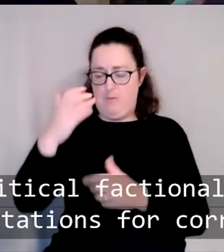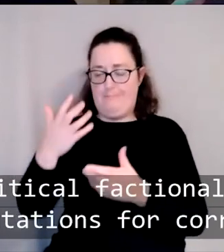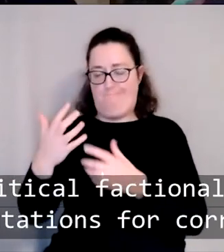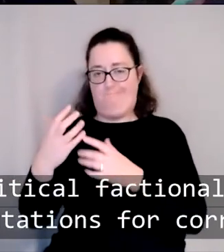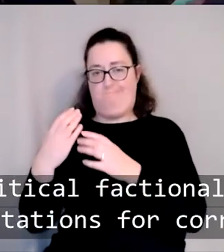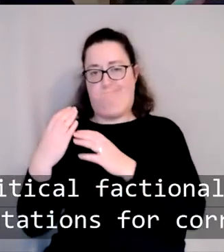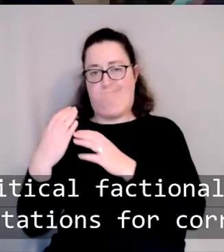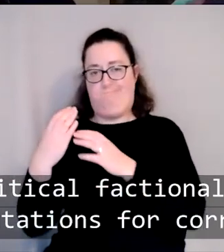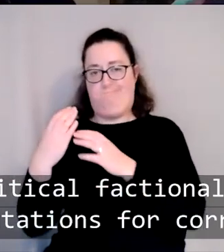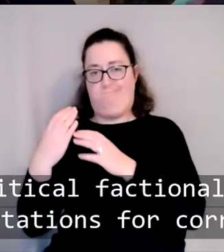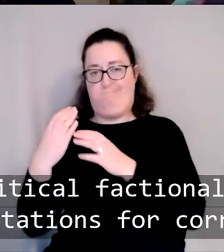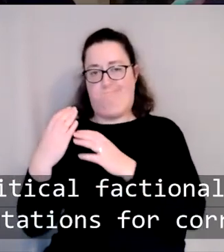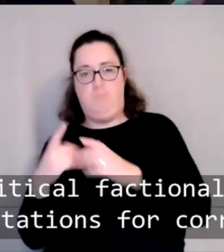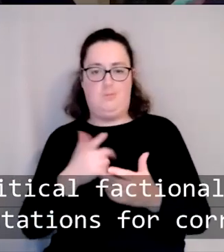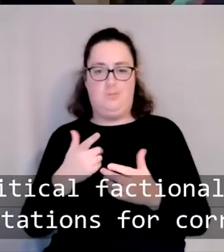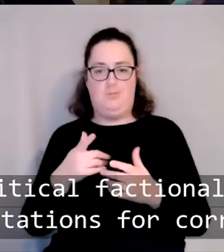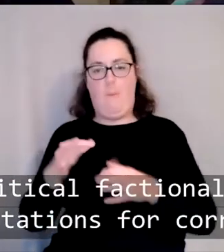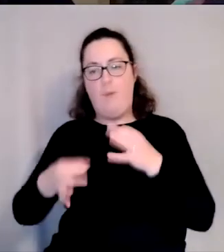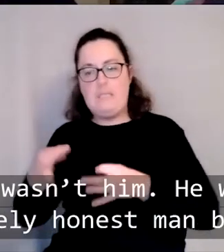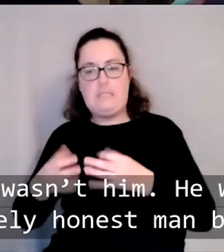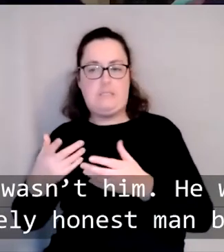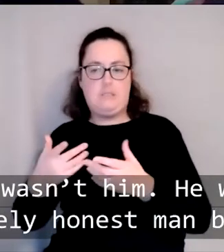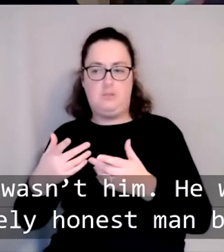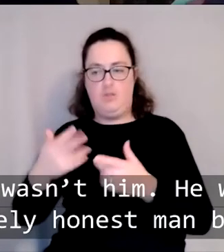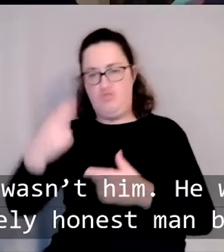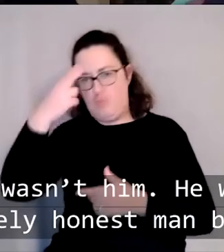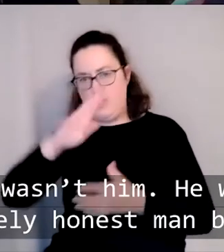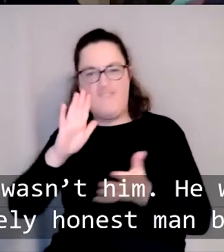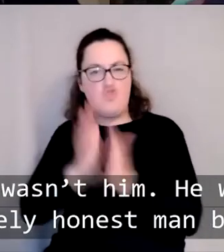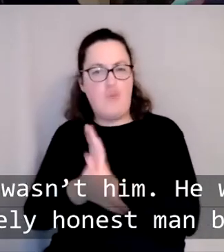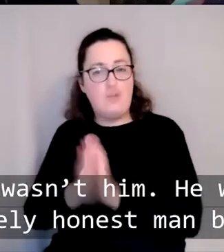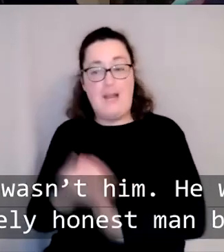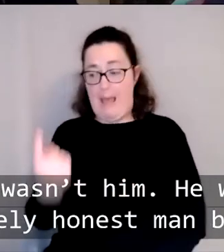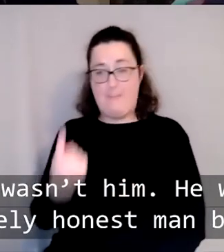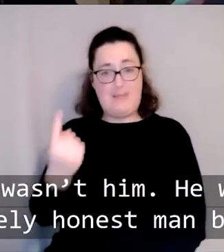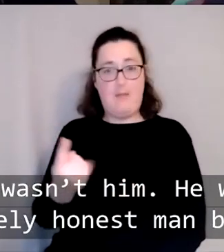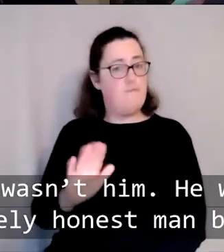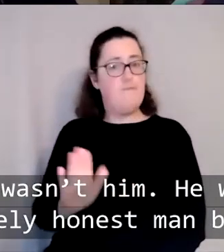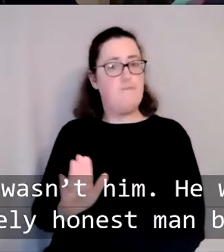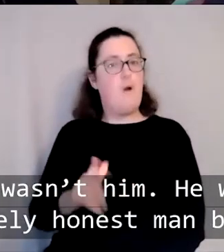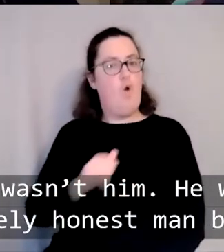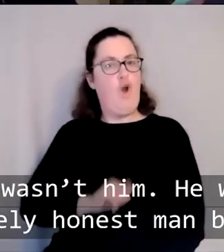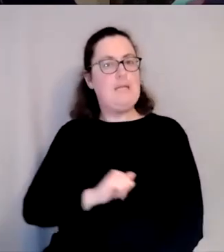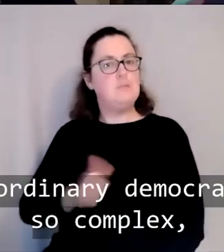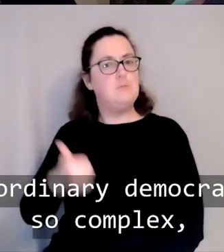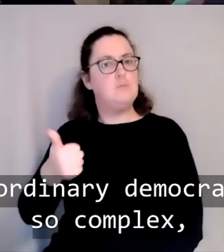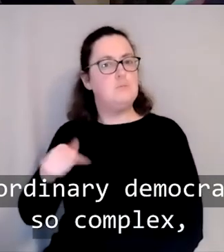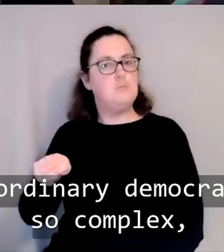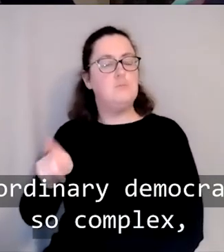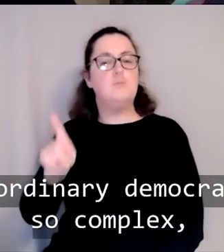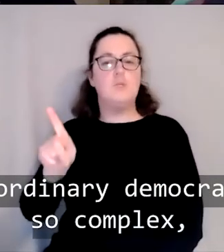political factionalism and reputations for corruption. It wasn't him, he was a completely honest man. But you know, within